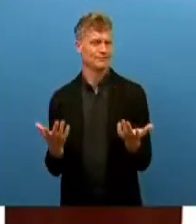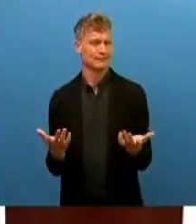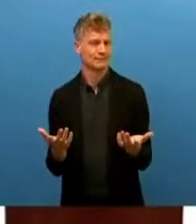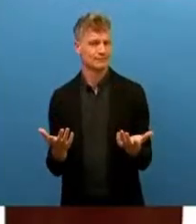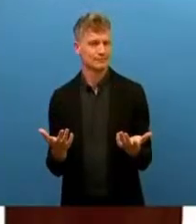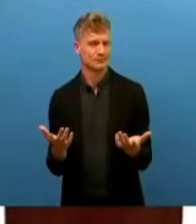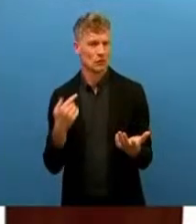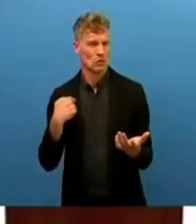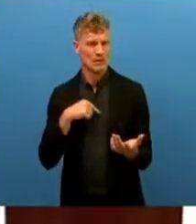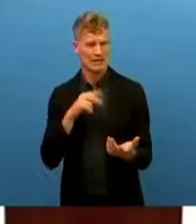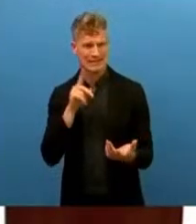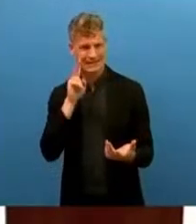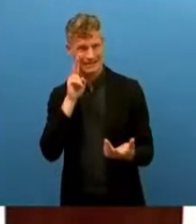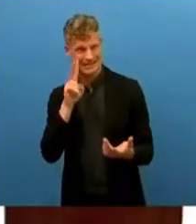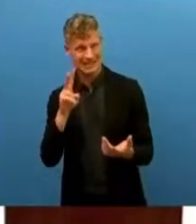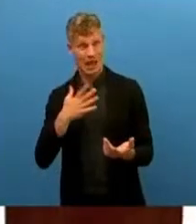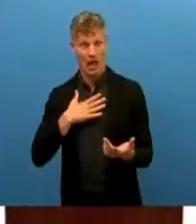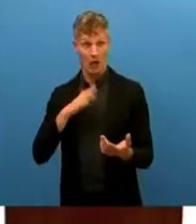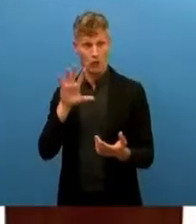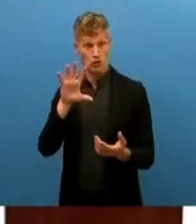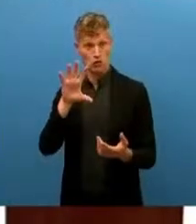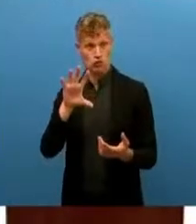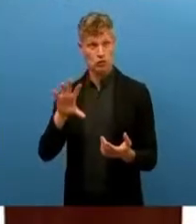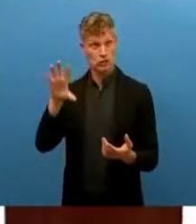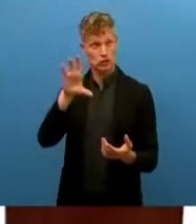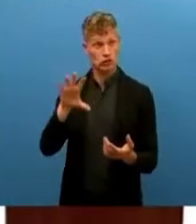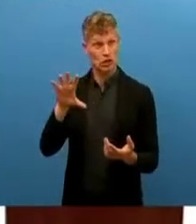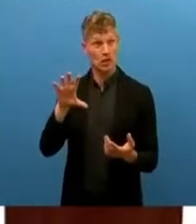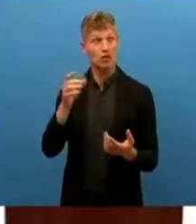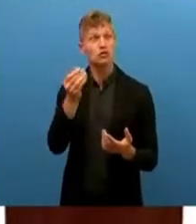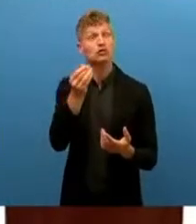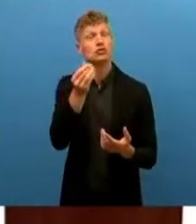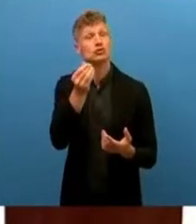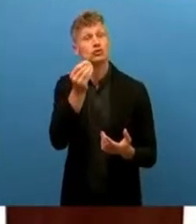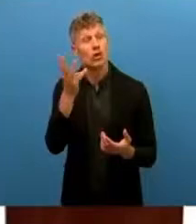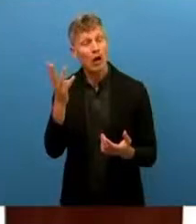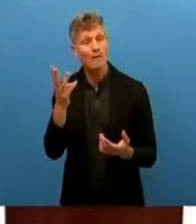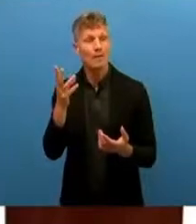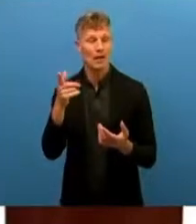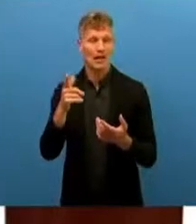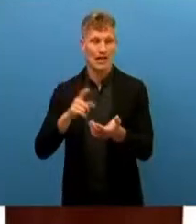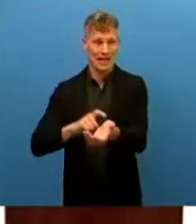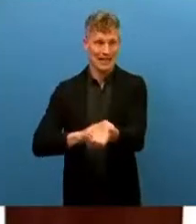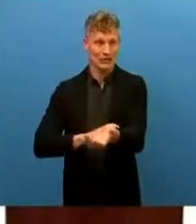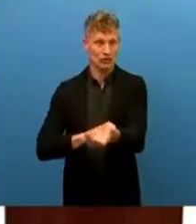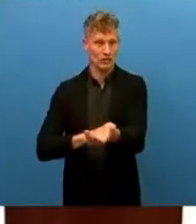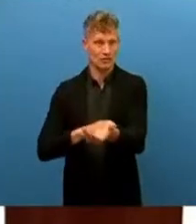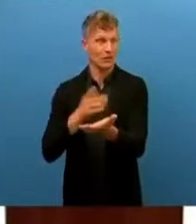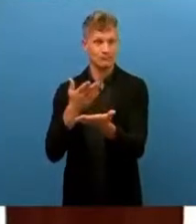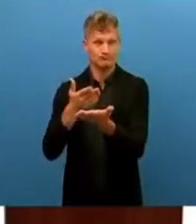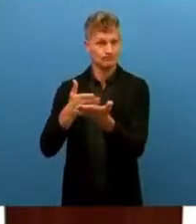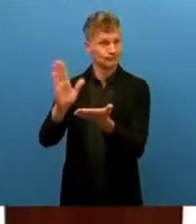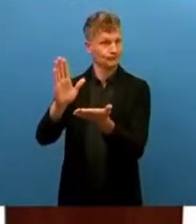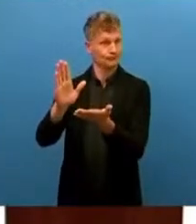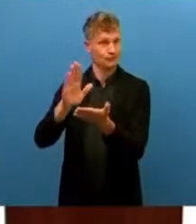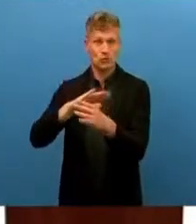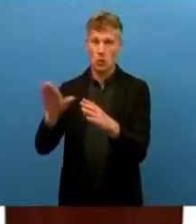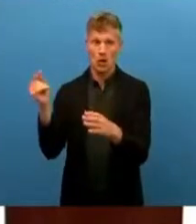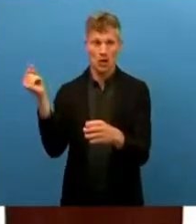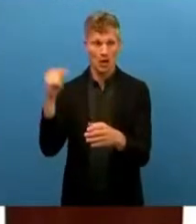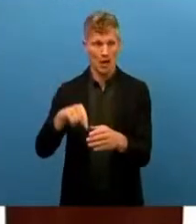indigenous organizations from our region are being excluded from the UN processes. One such case is